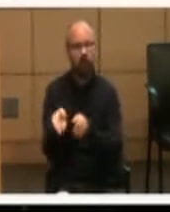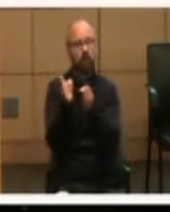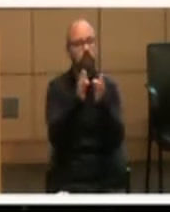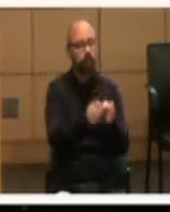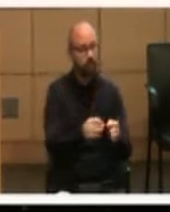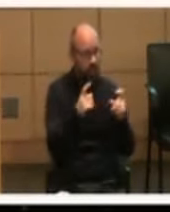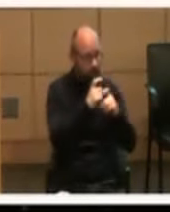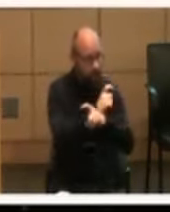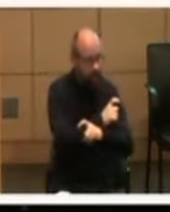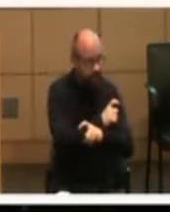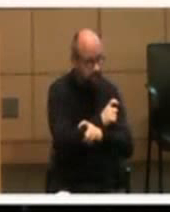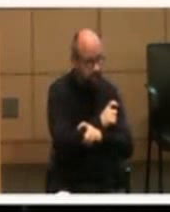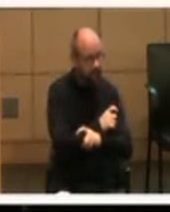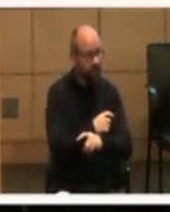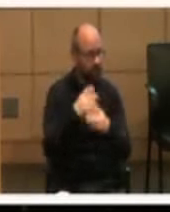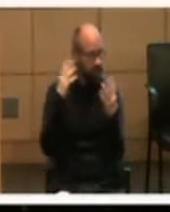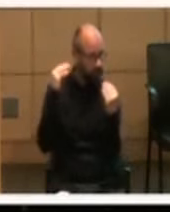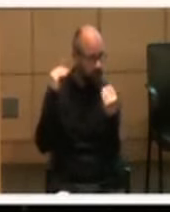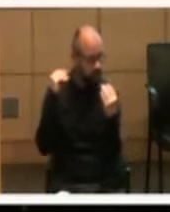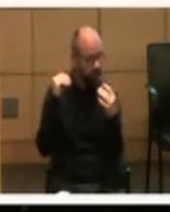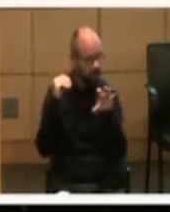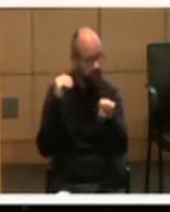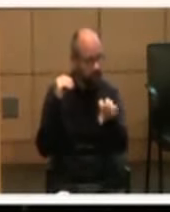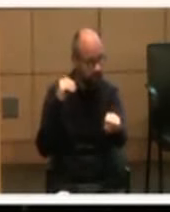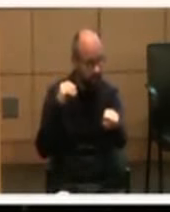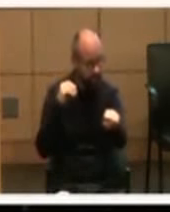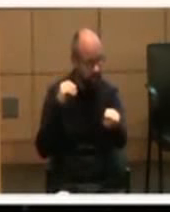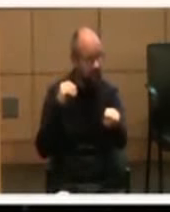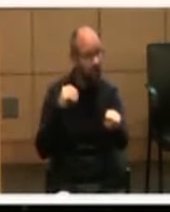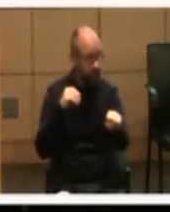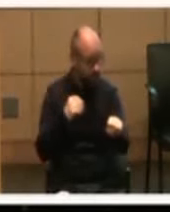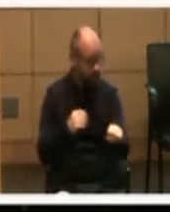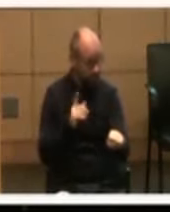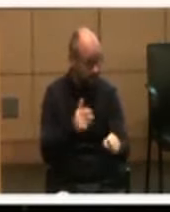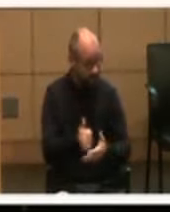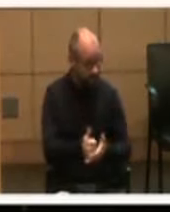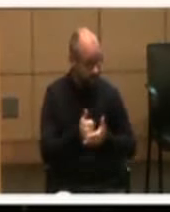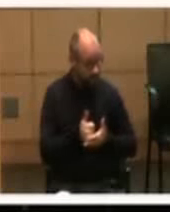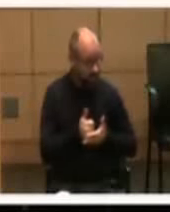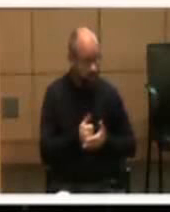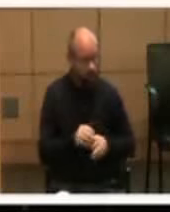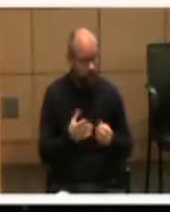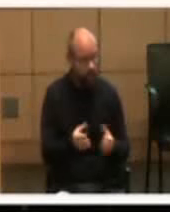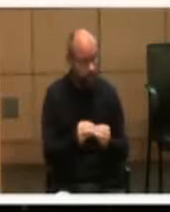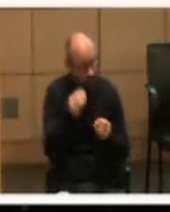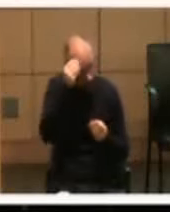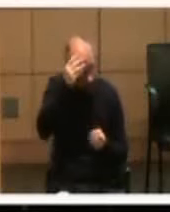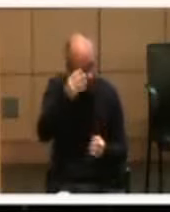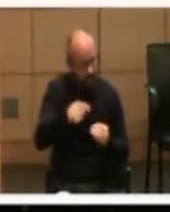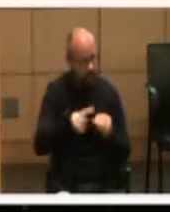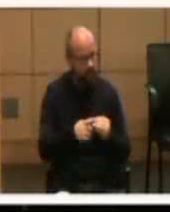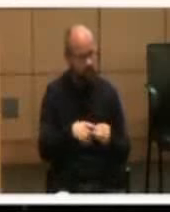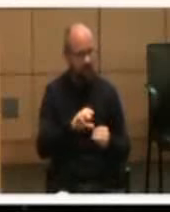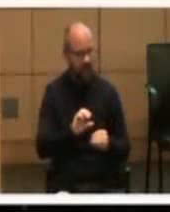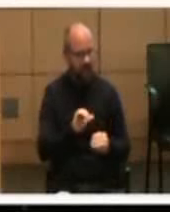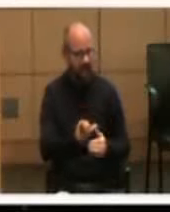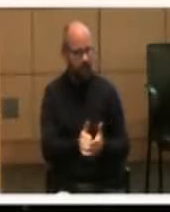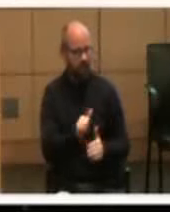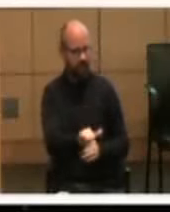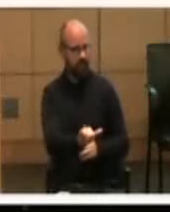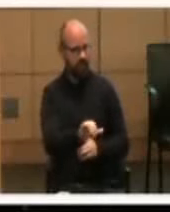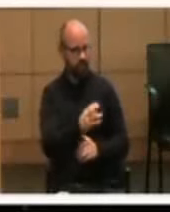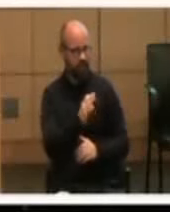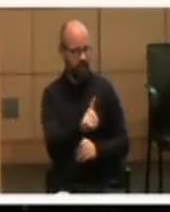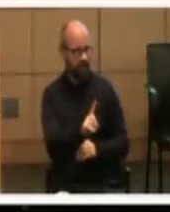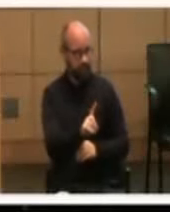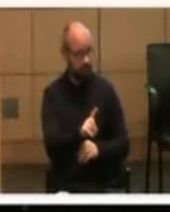perception task. So using a two-talker masker, would that help us provide some information about how these children are actually performing in